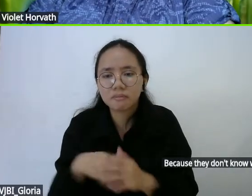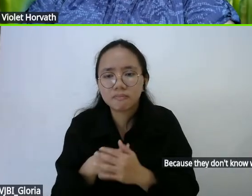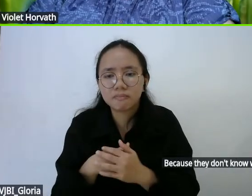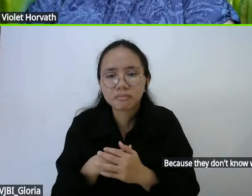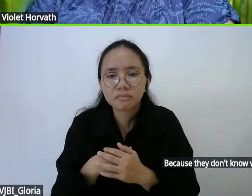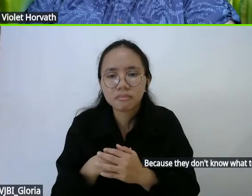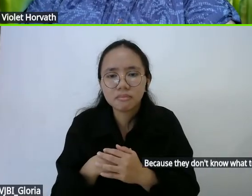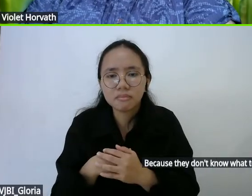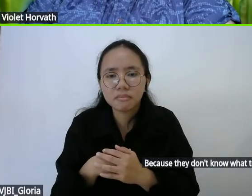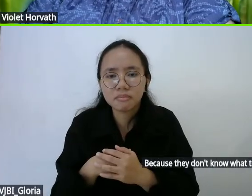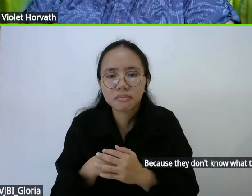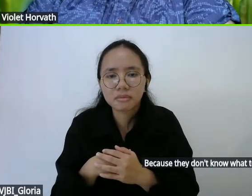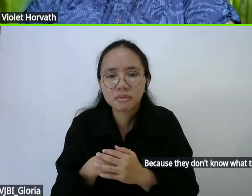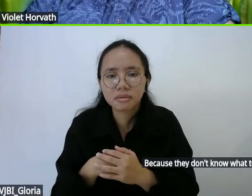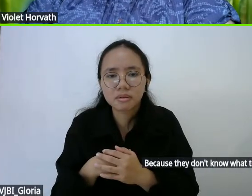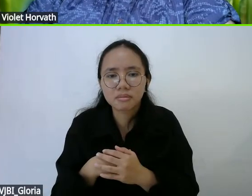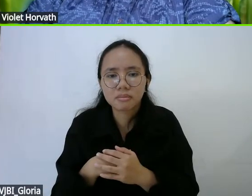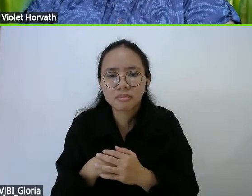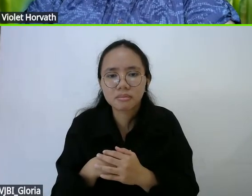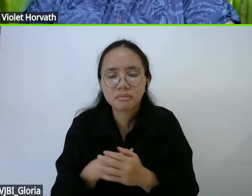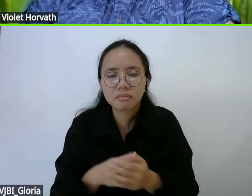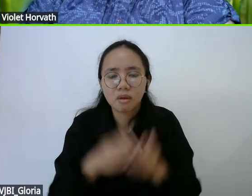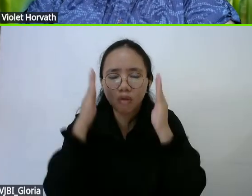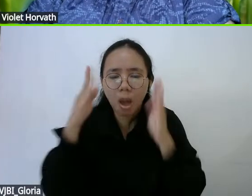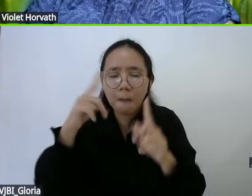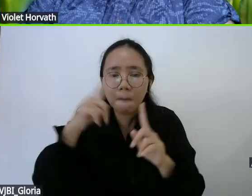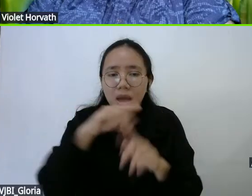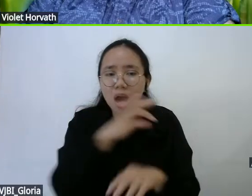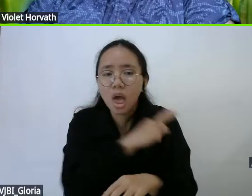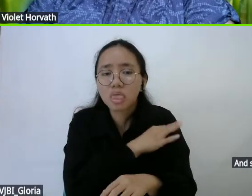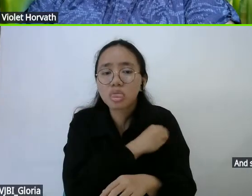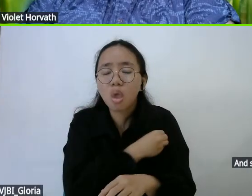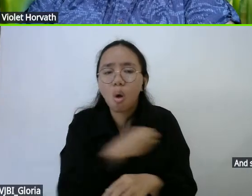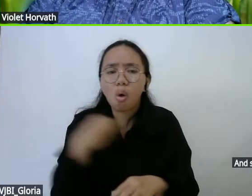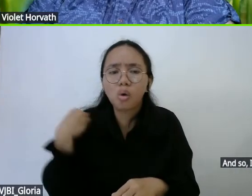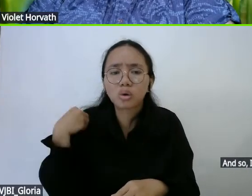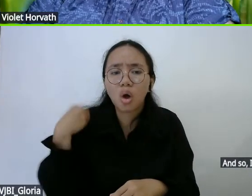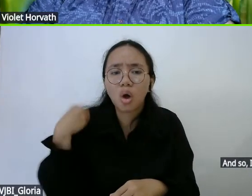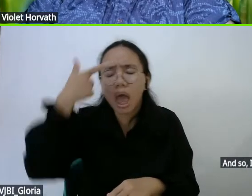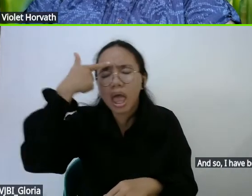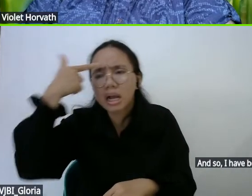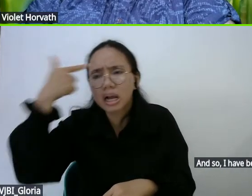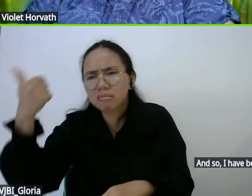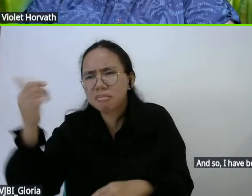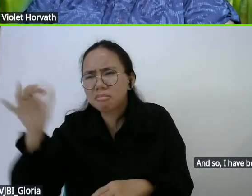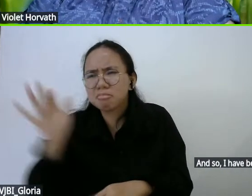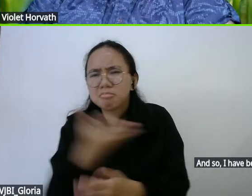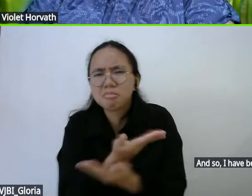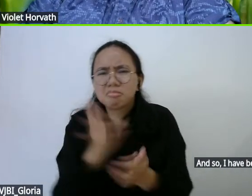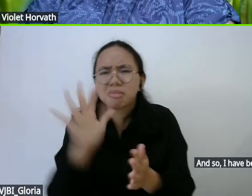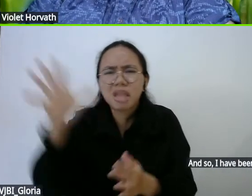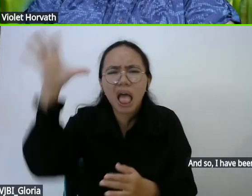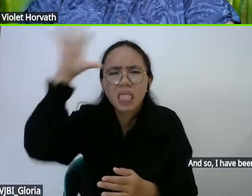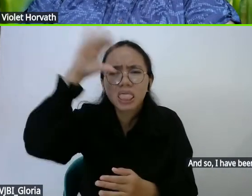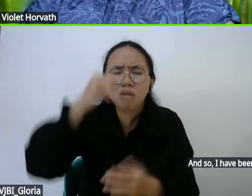them. And so I have been being the gentle squeaky wheel and